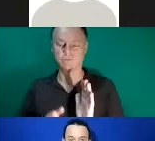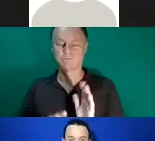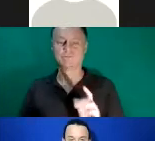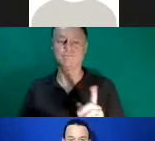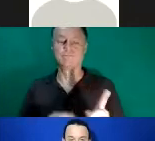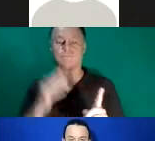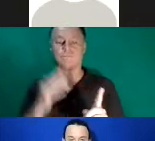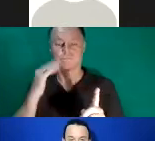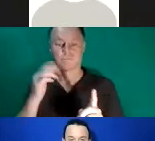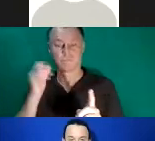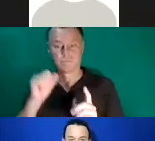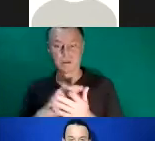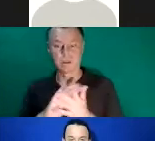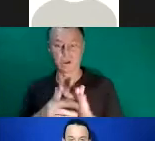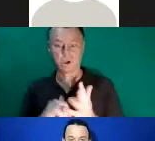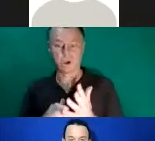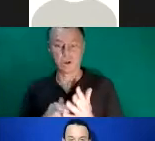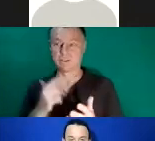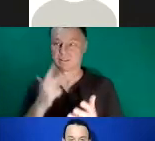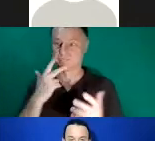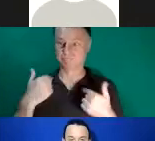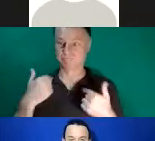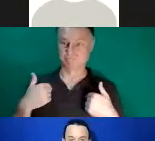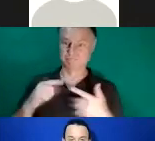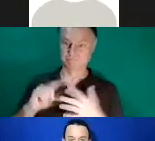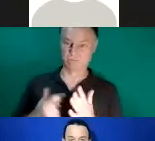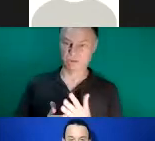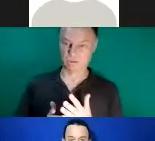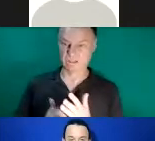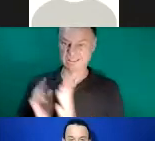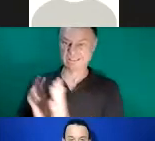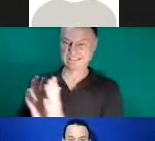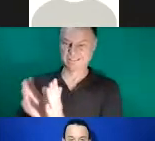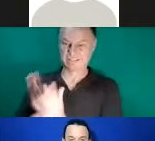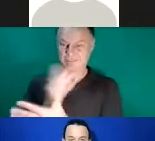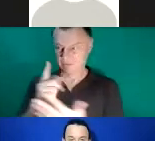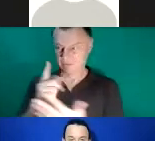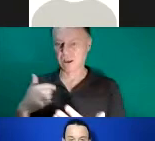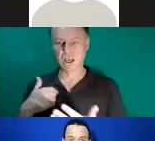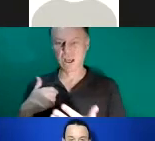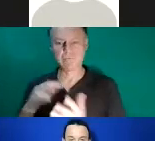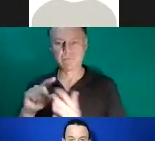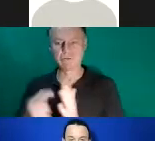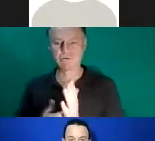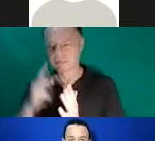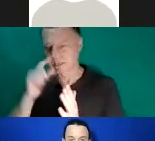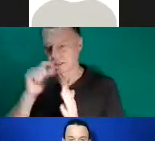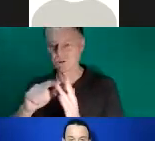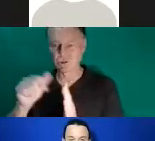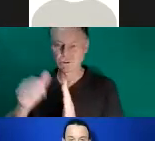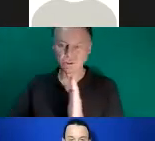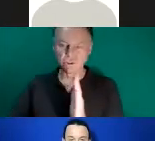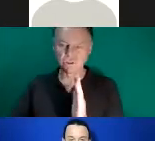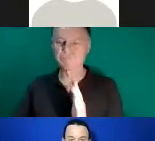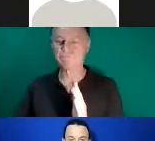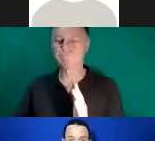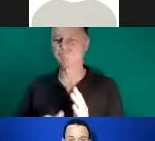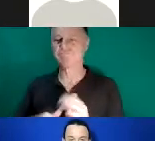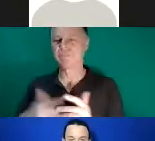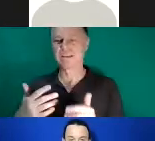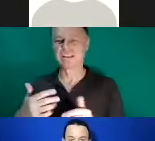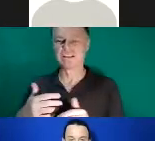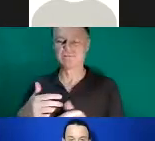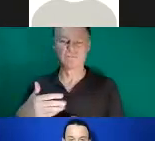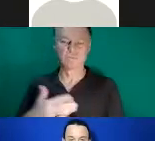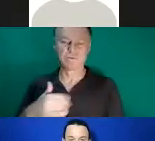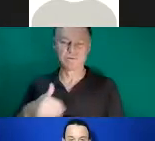that Holmes was impersonating a doctor and convincing many that he could perform surgeries and carry out pharmaceutical